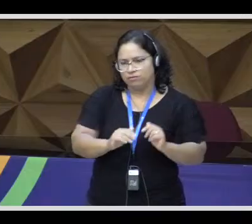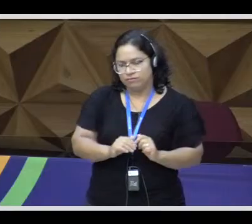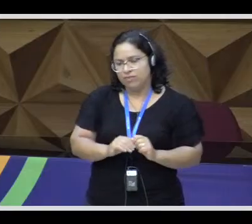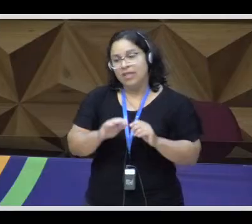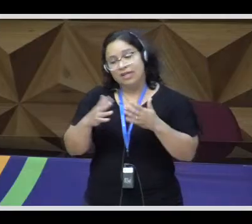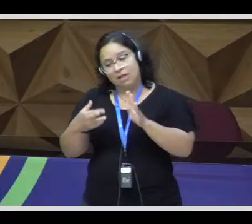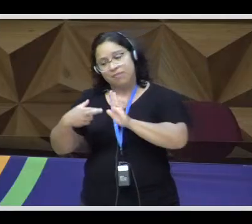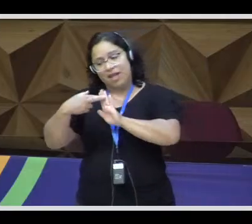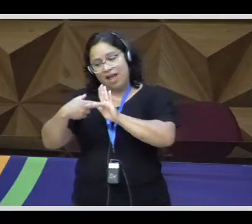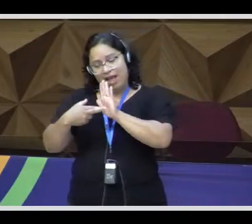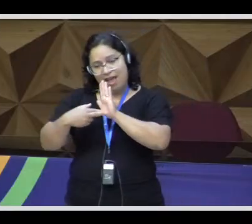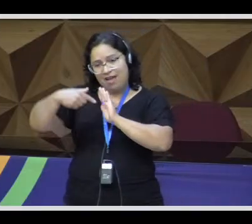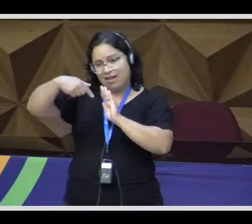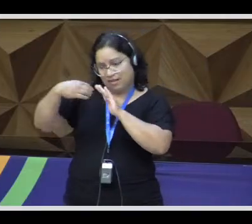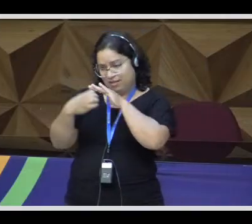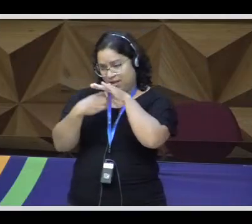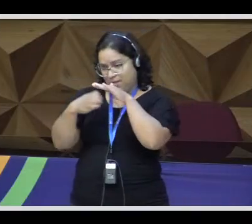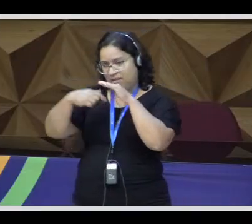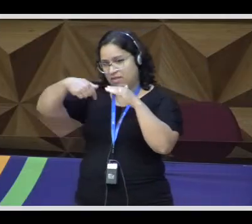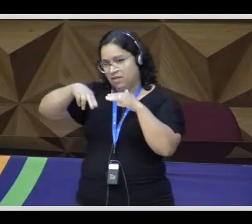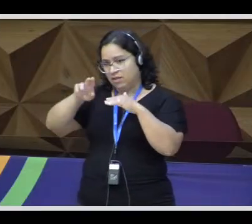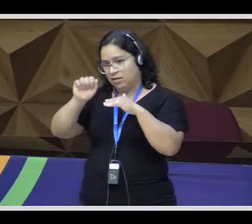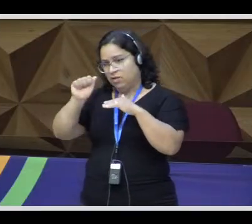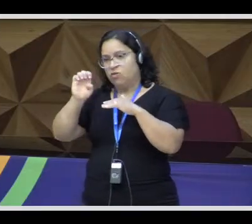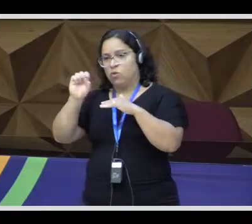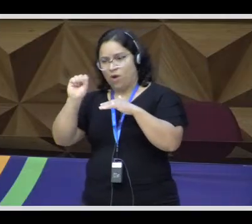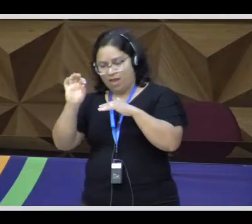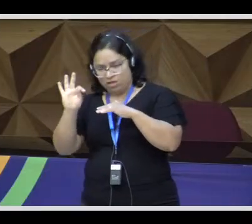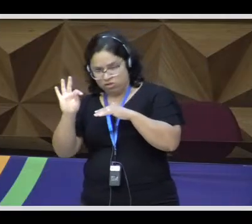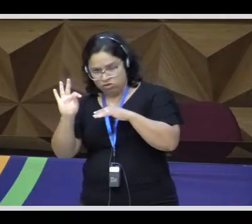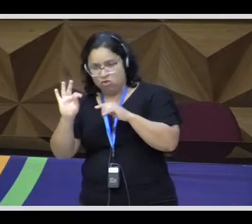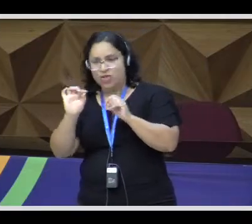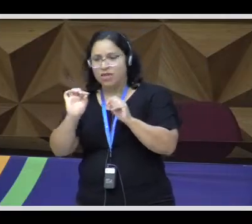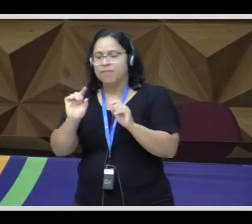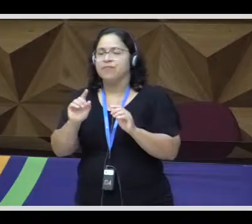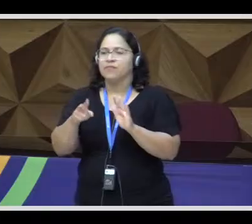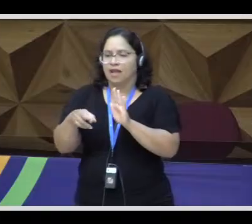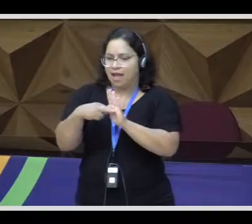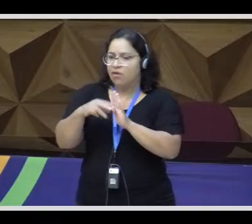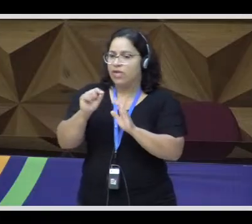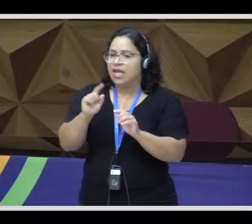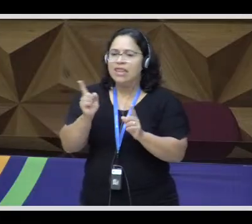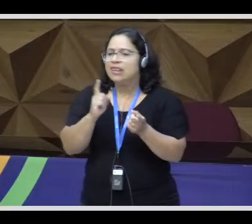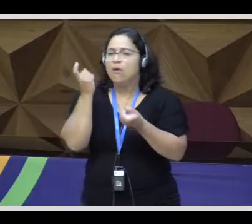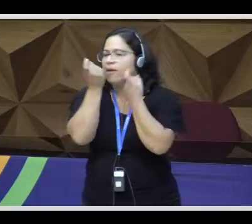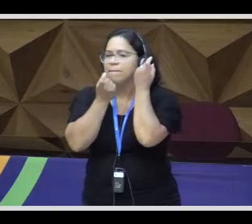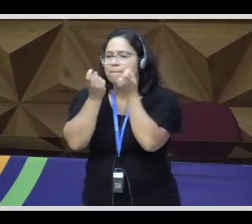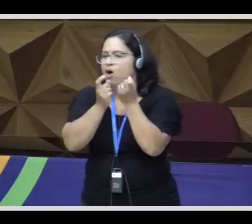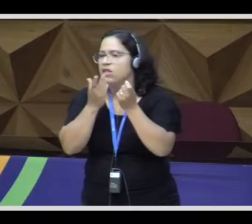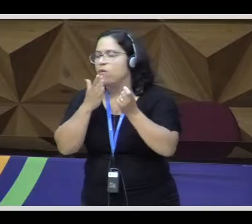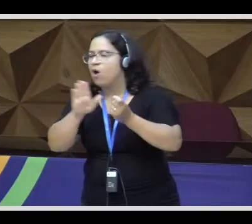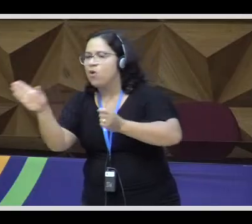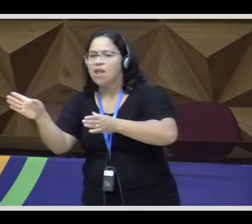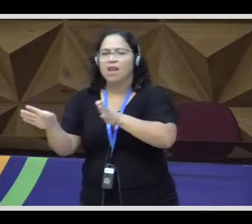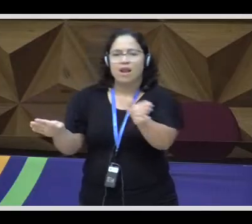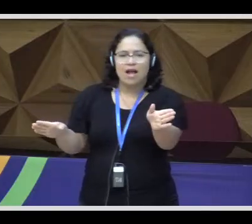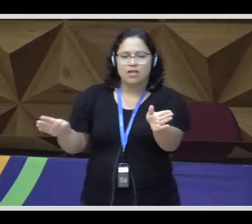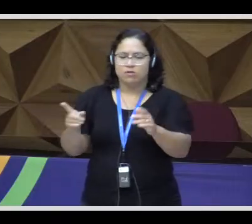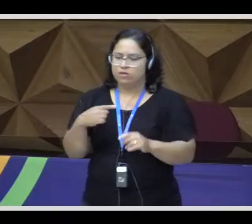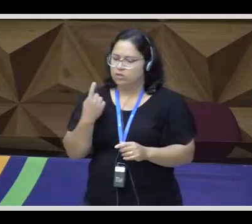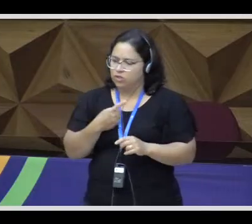is, it doesn't matter the side, we just run data, right? So it doesn't matter if the right or the left, the